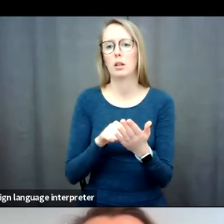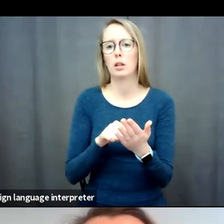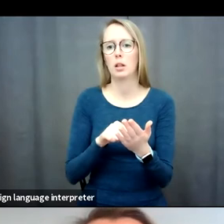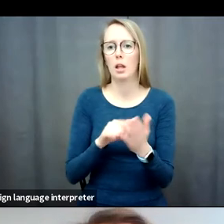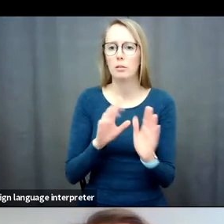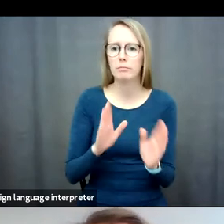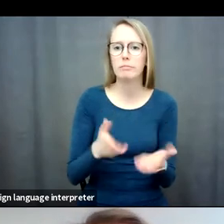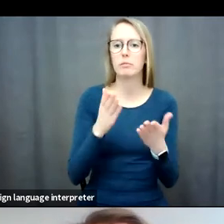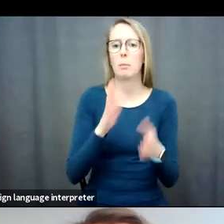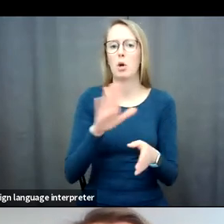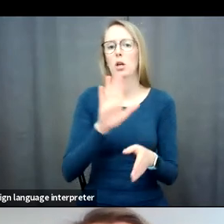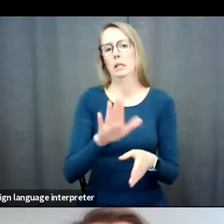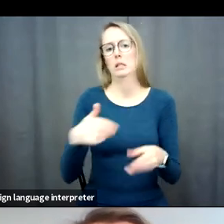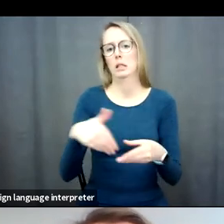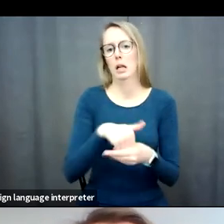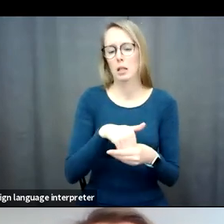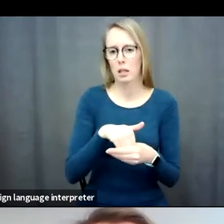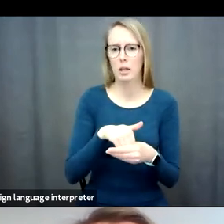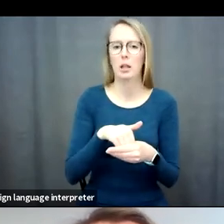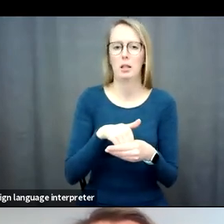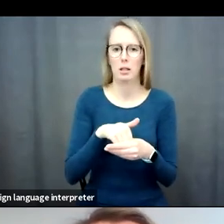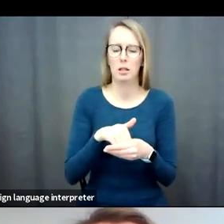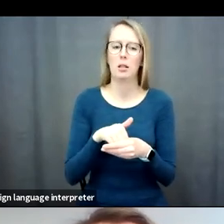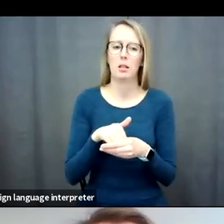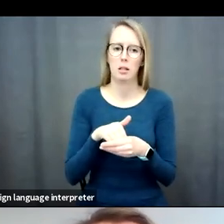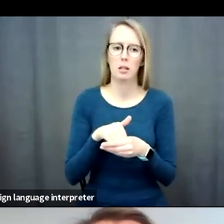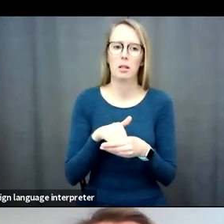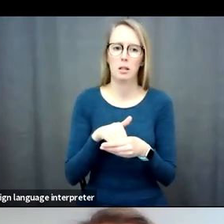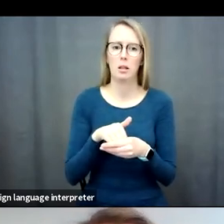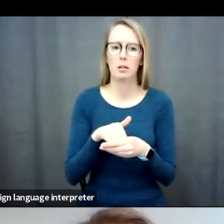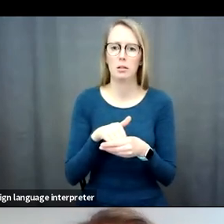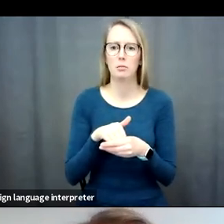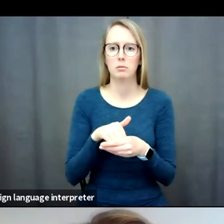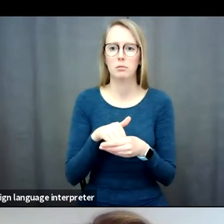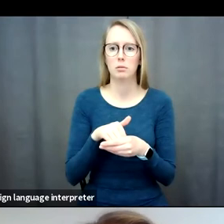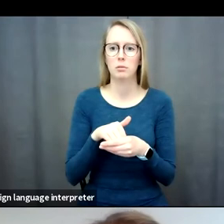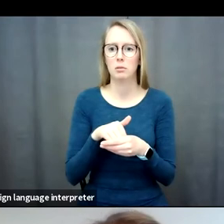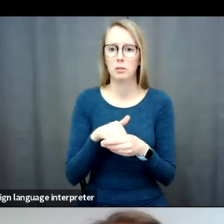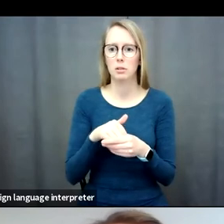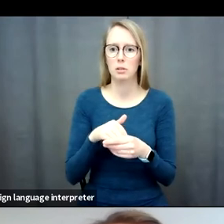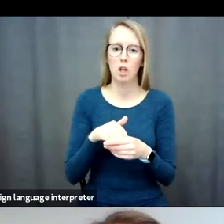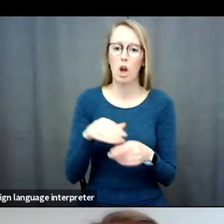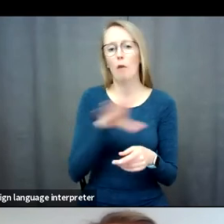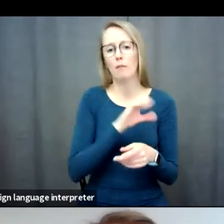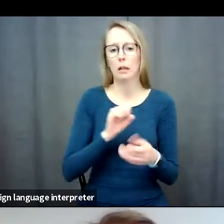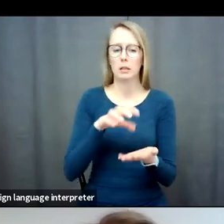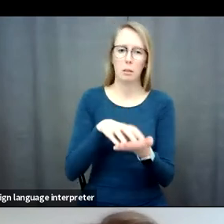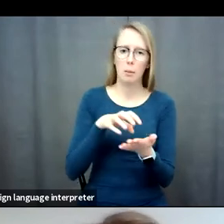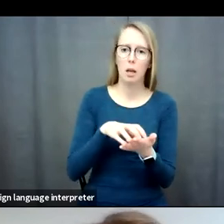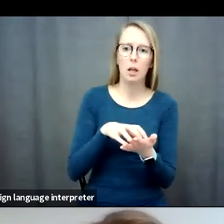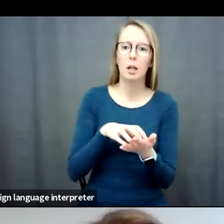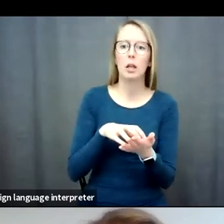to increase children's participation all over for everyone in the community working